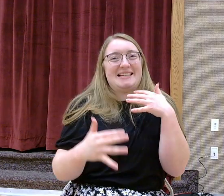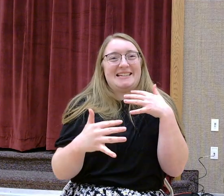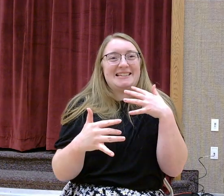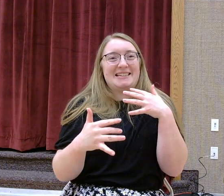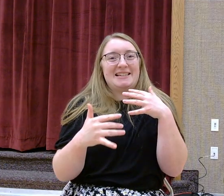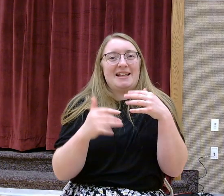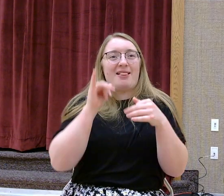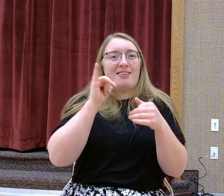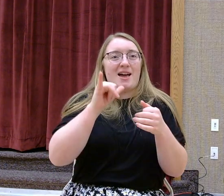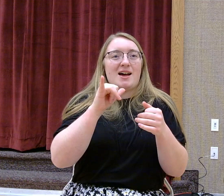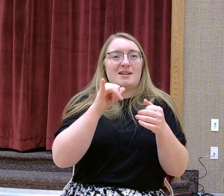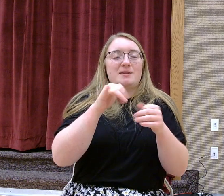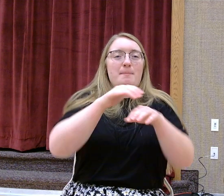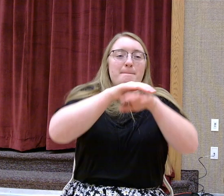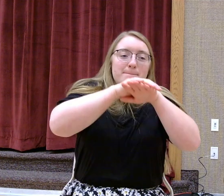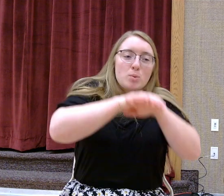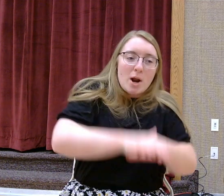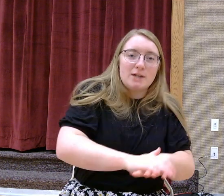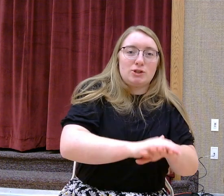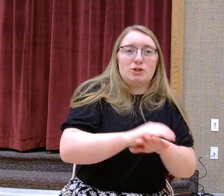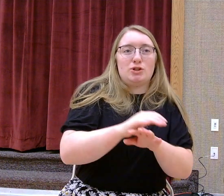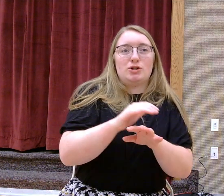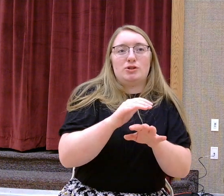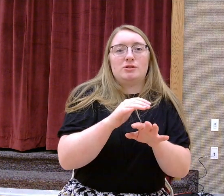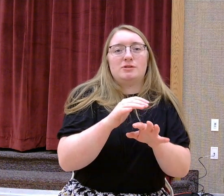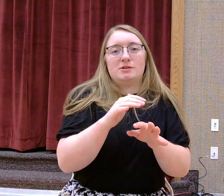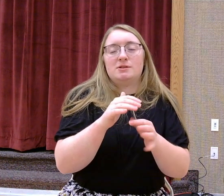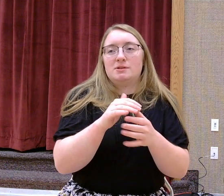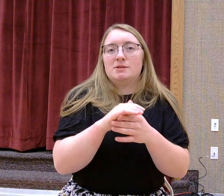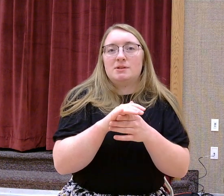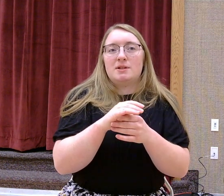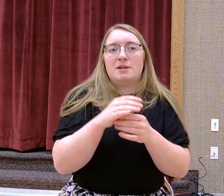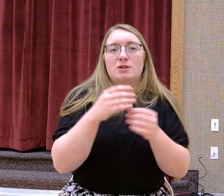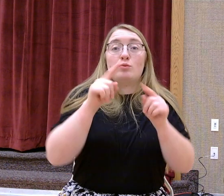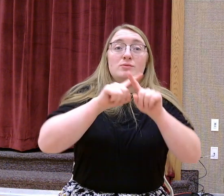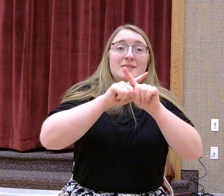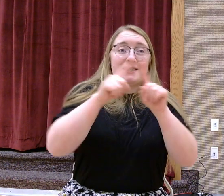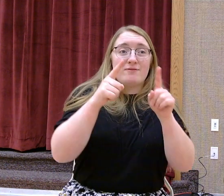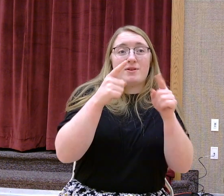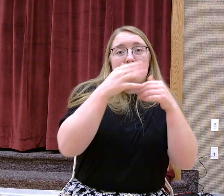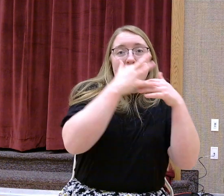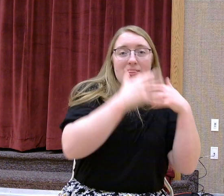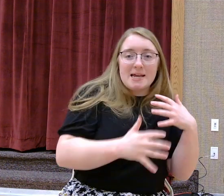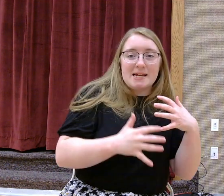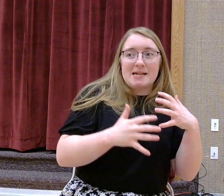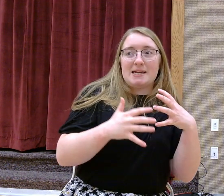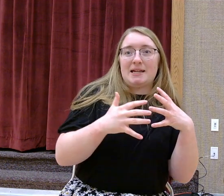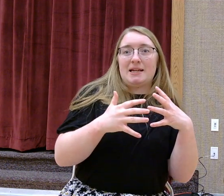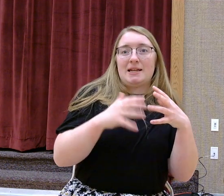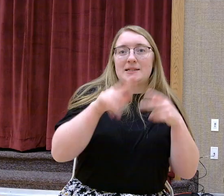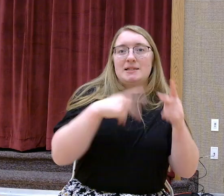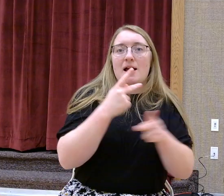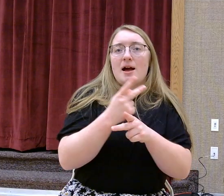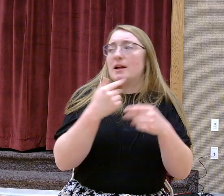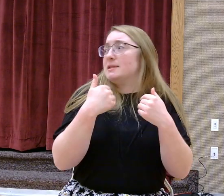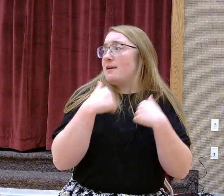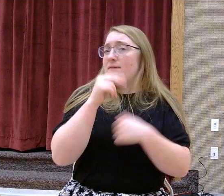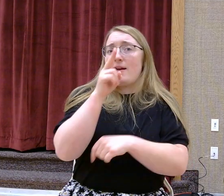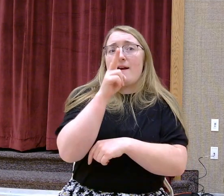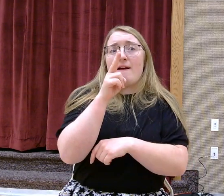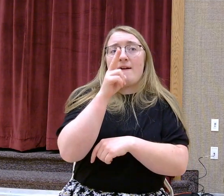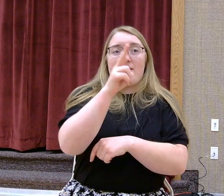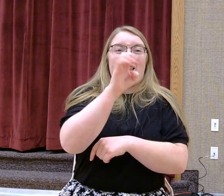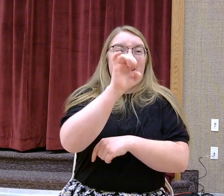direct pressure to the area. Now there's obviously different kinds of bleeds. There's a venous bleed, which